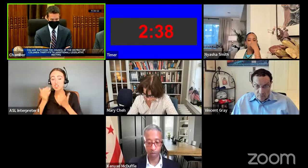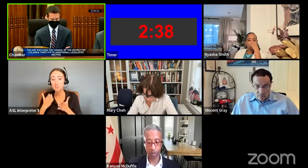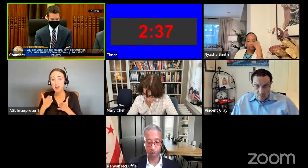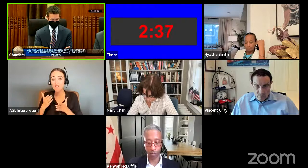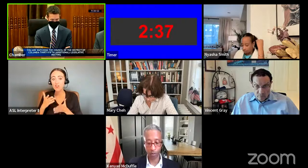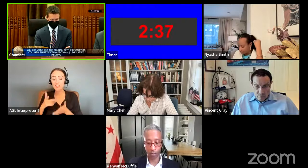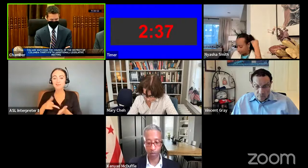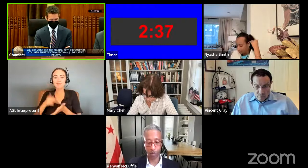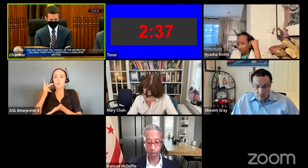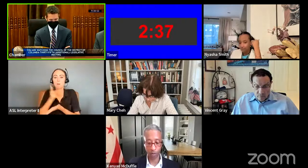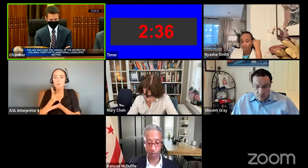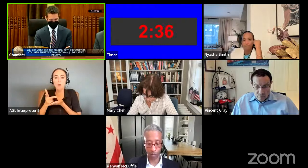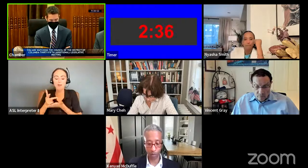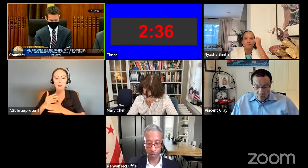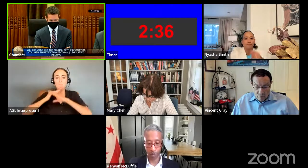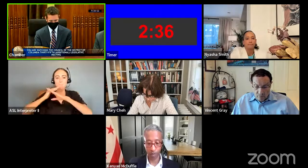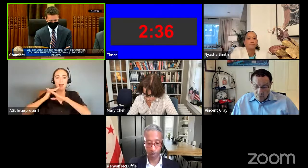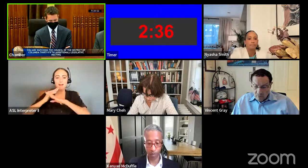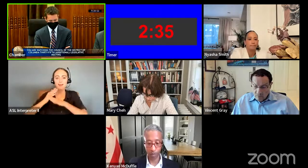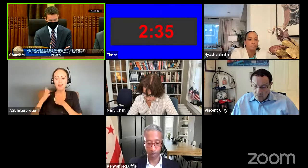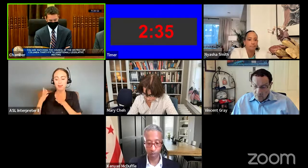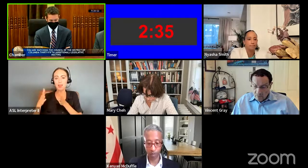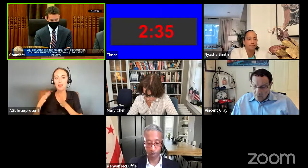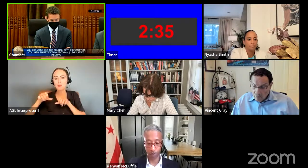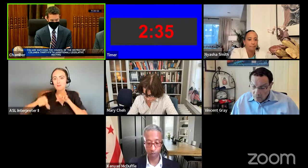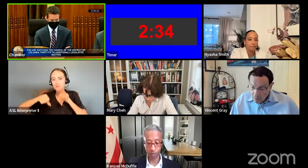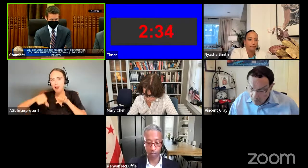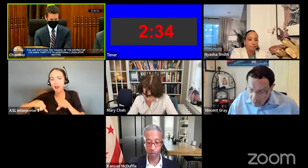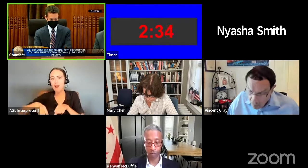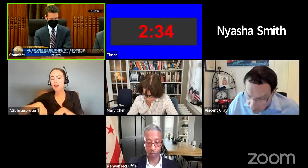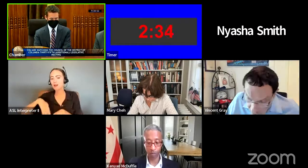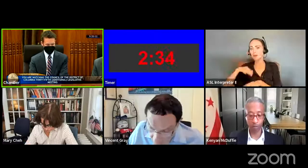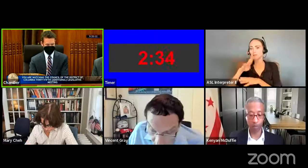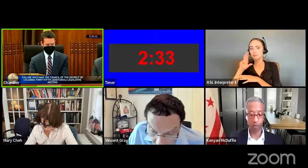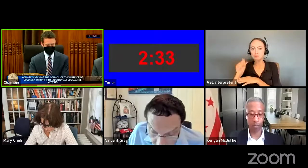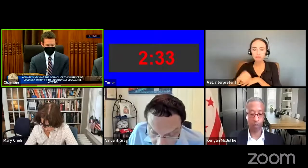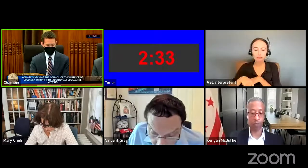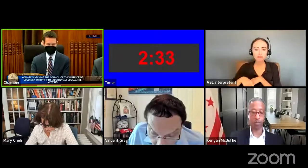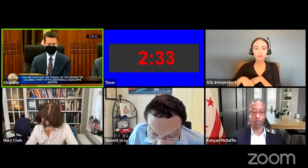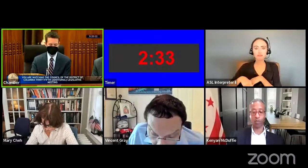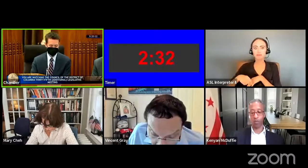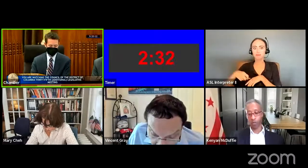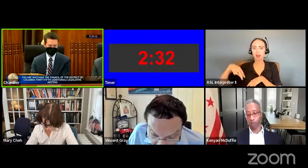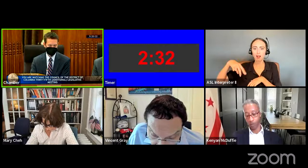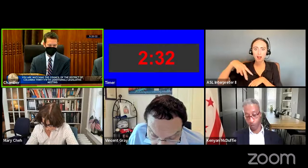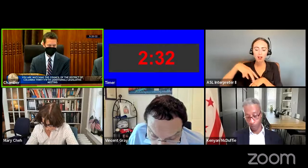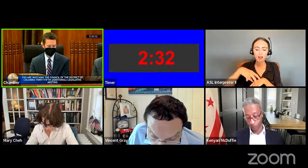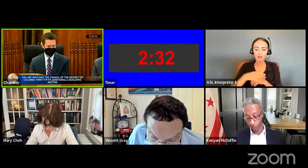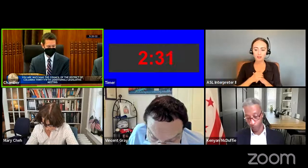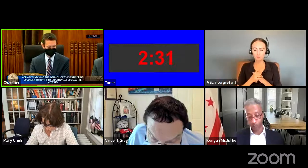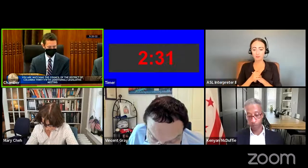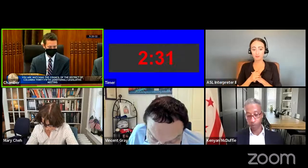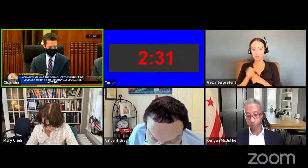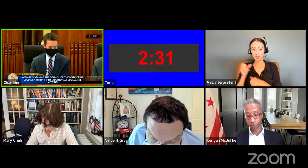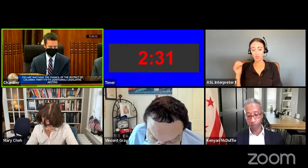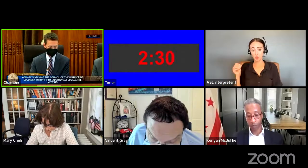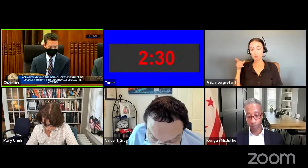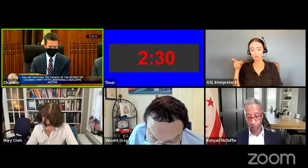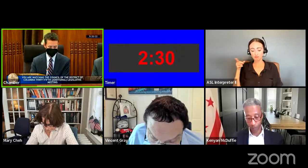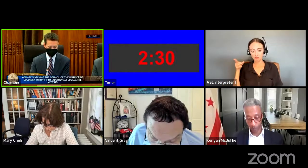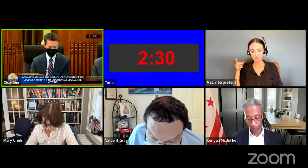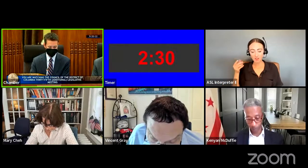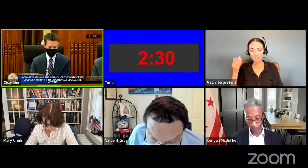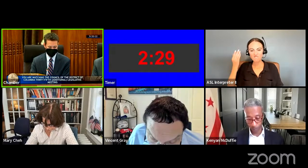for vehicles and buses, blocking bike lanes and blocking crosswalks. In the meeting, we had a representative of the Department of For-Hire Vehicles,